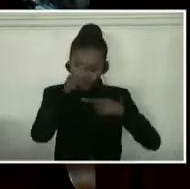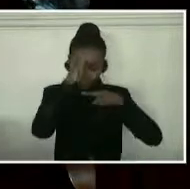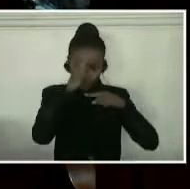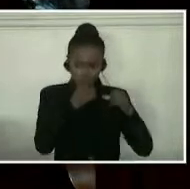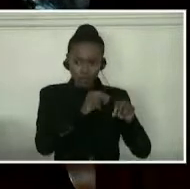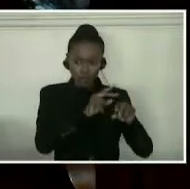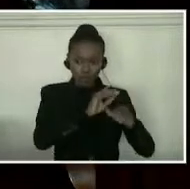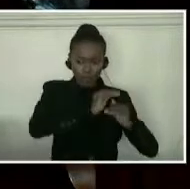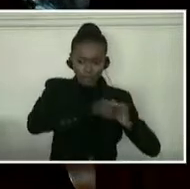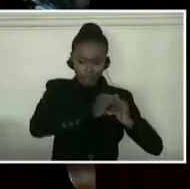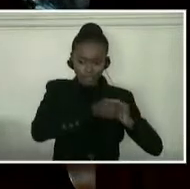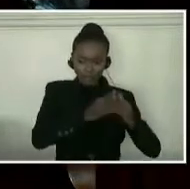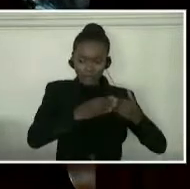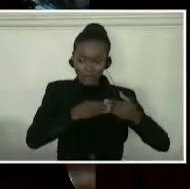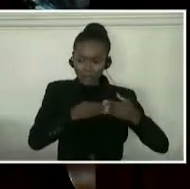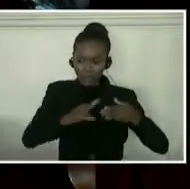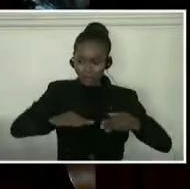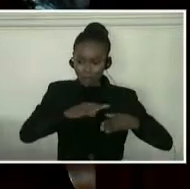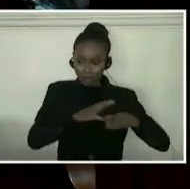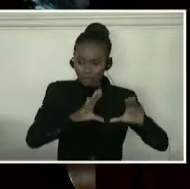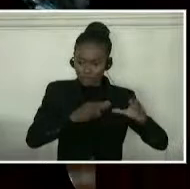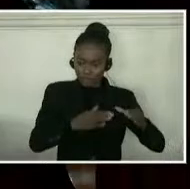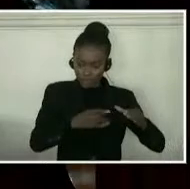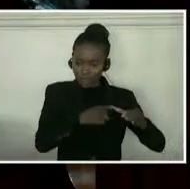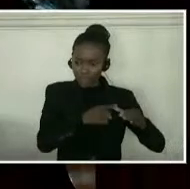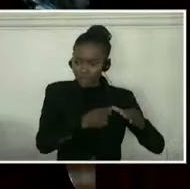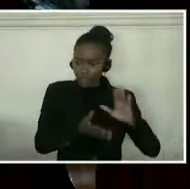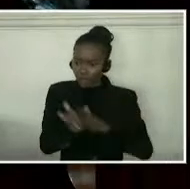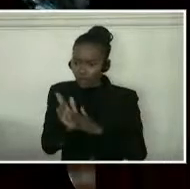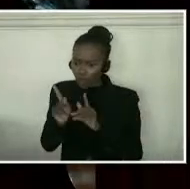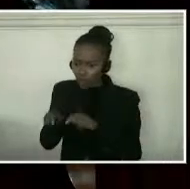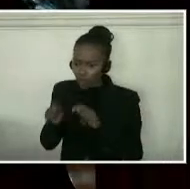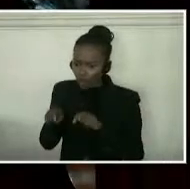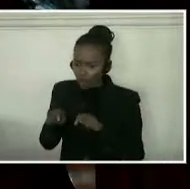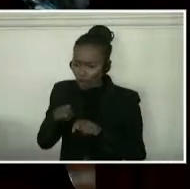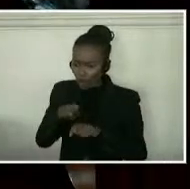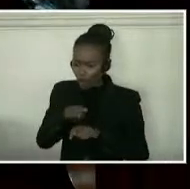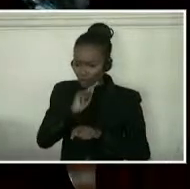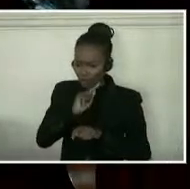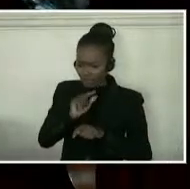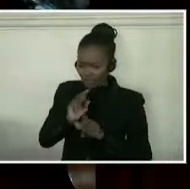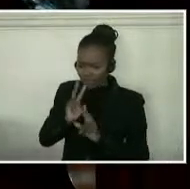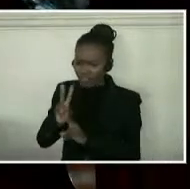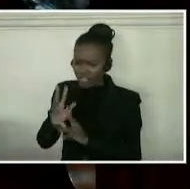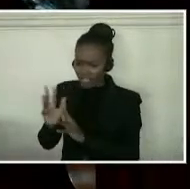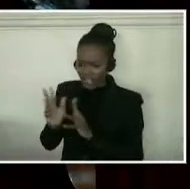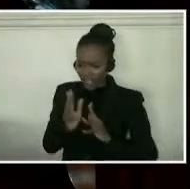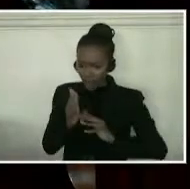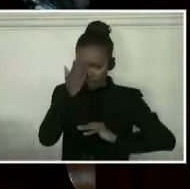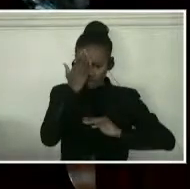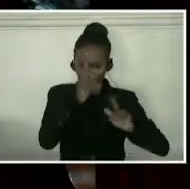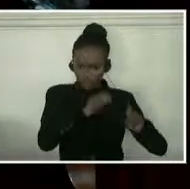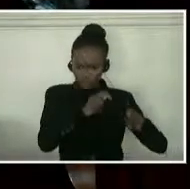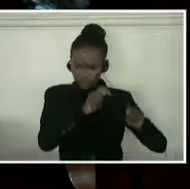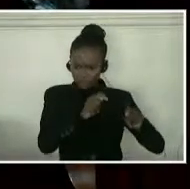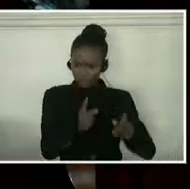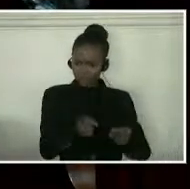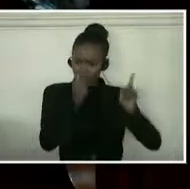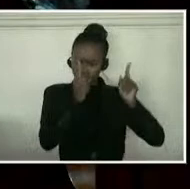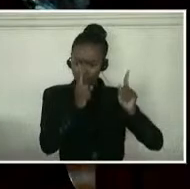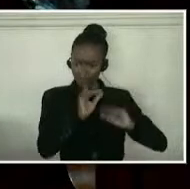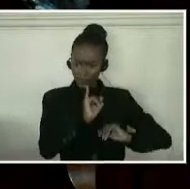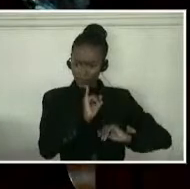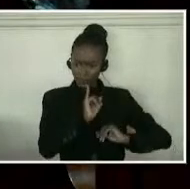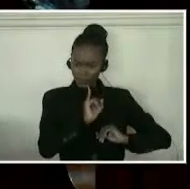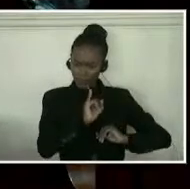the members of the portfolio committee will be taken to western cape knowing how the western cape is dangerous in terms of